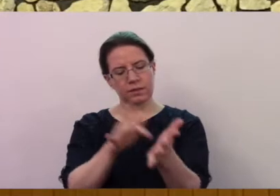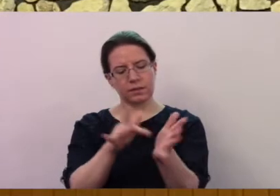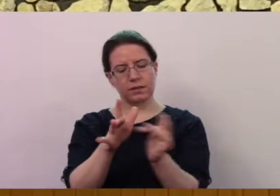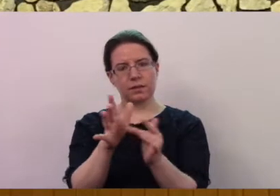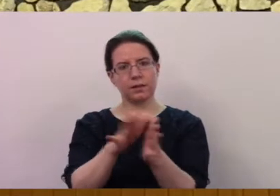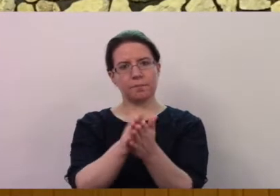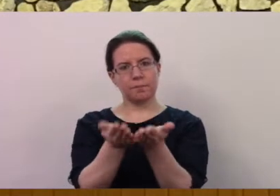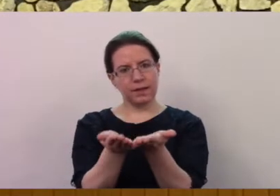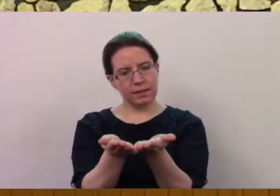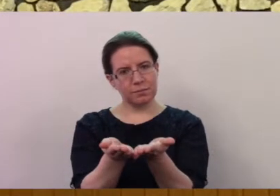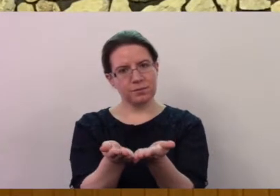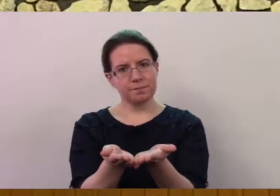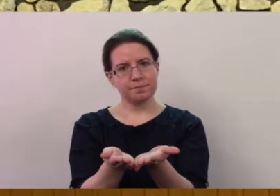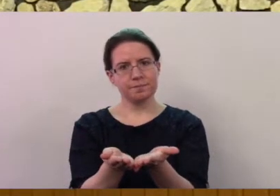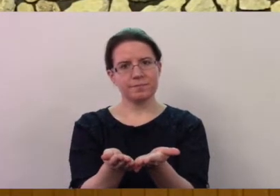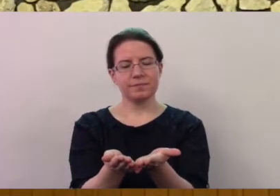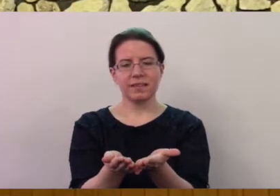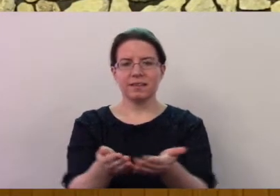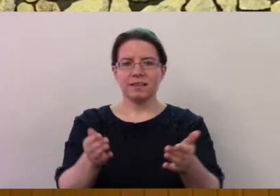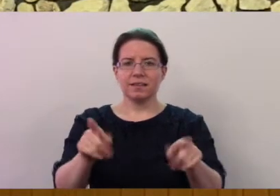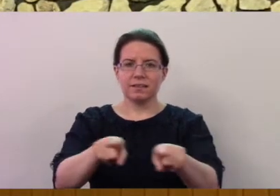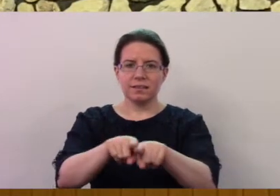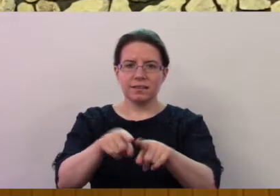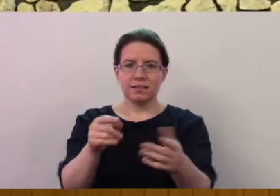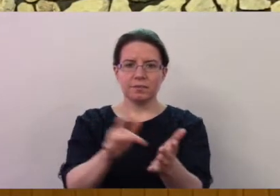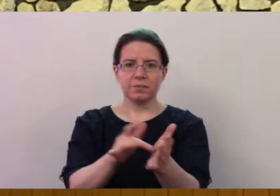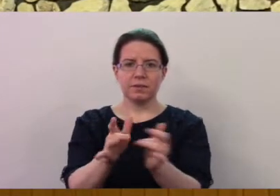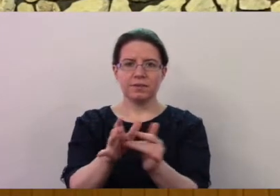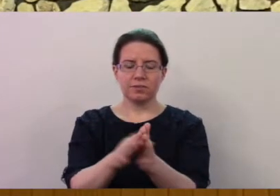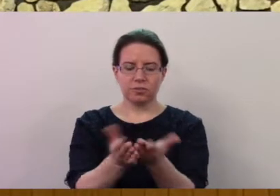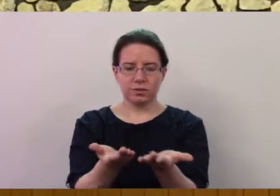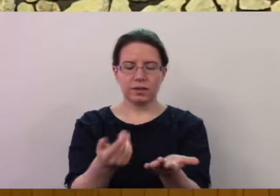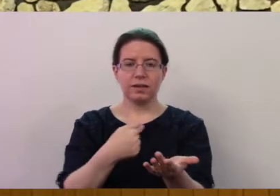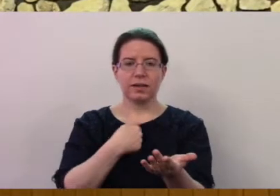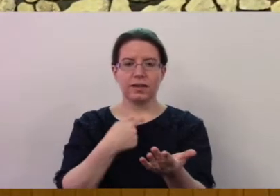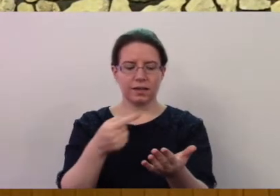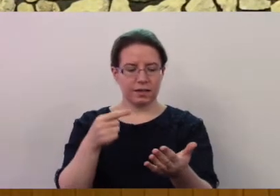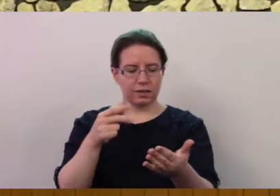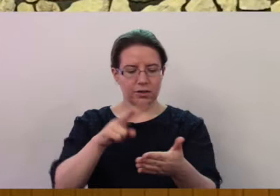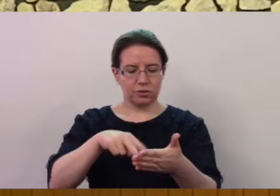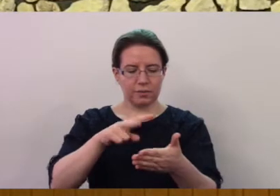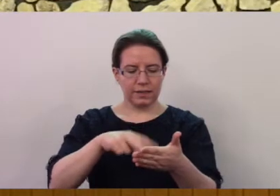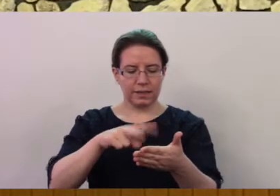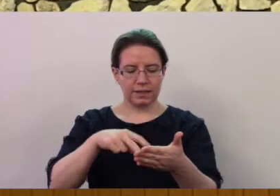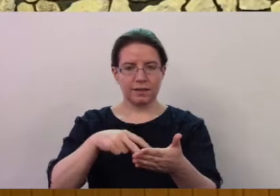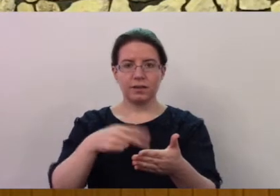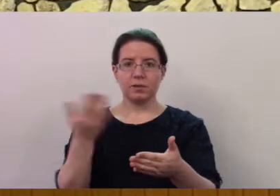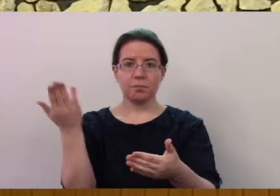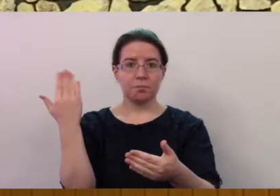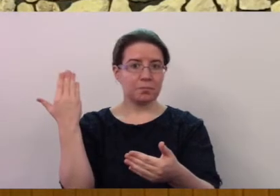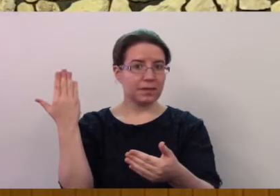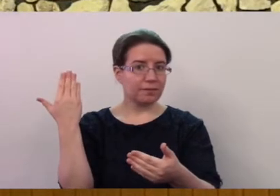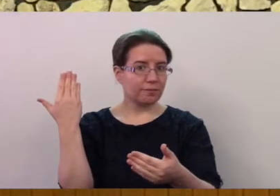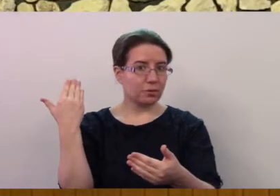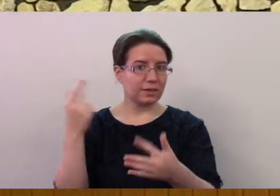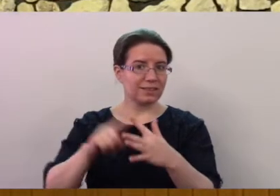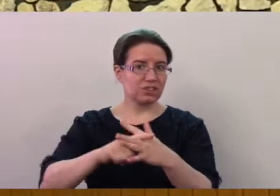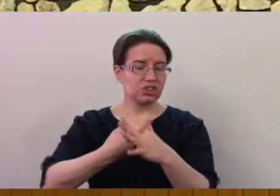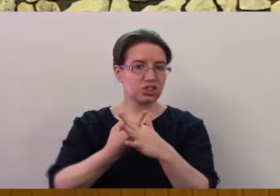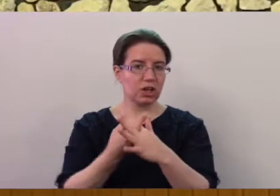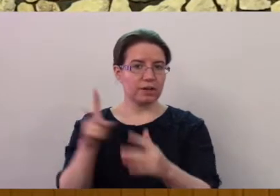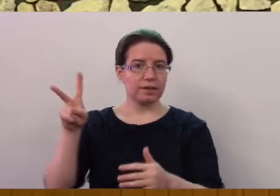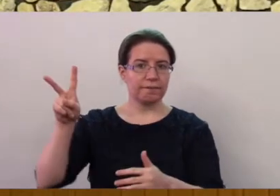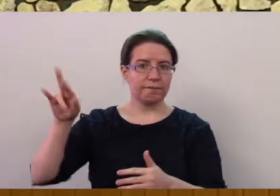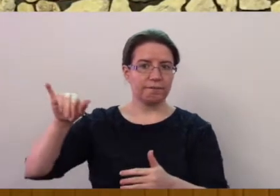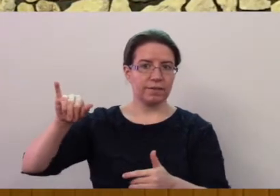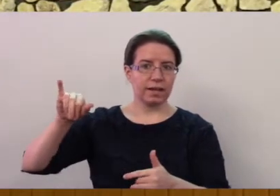of this pandemic that we are in. And Luke, the 21st chapter, verses 25